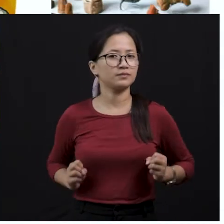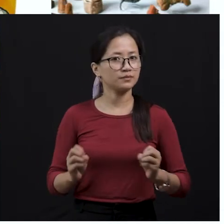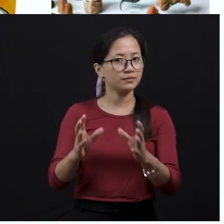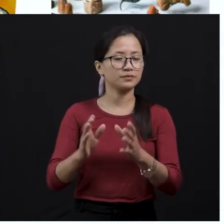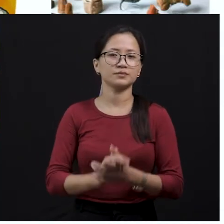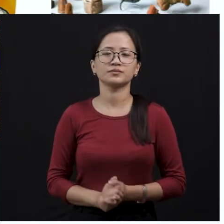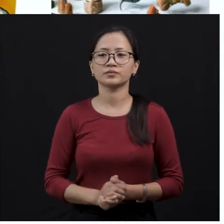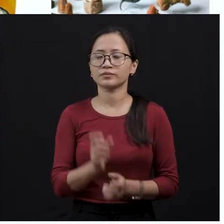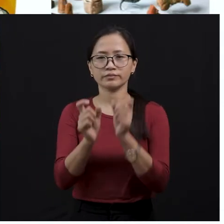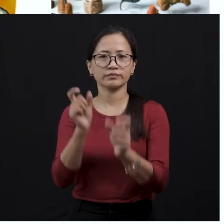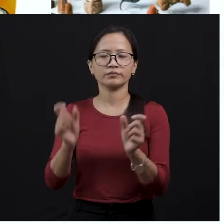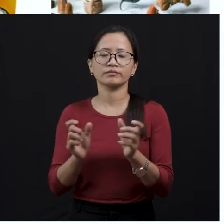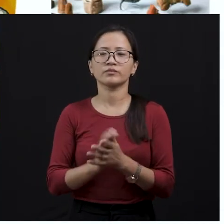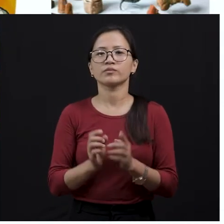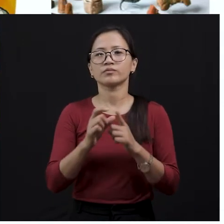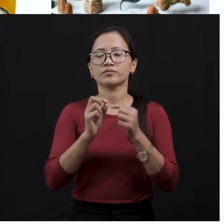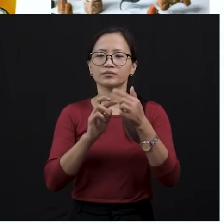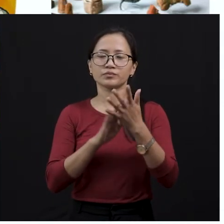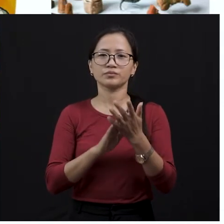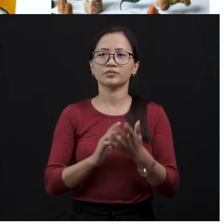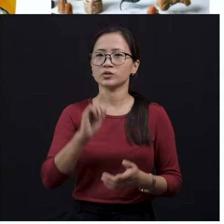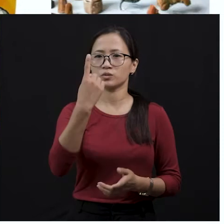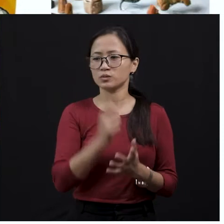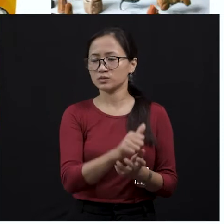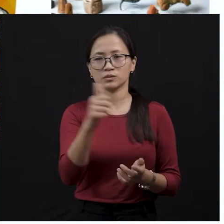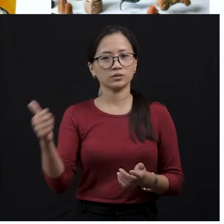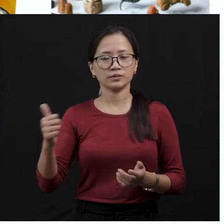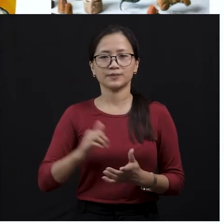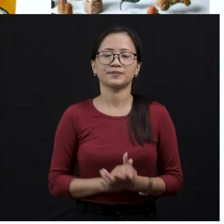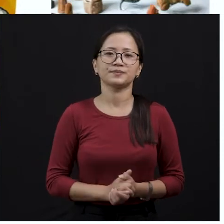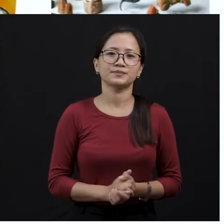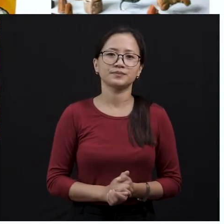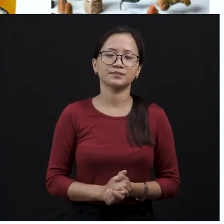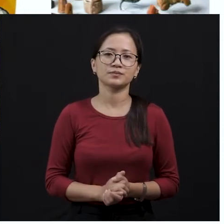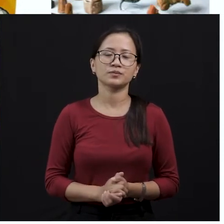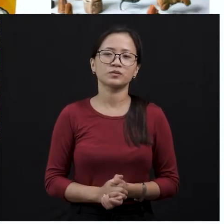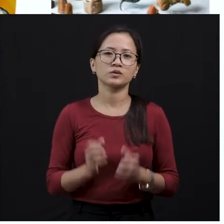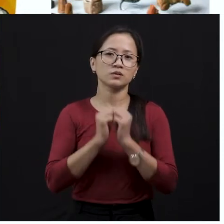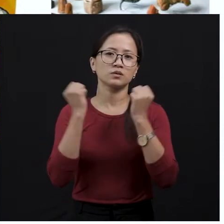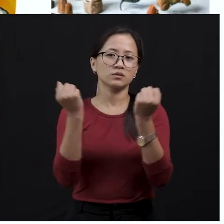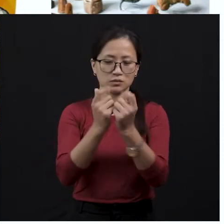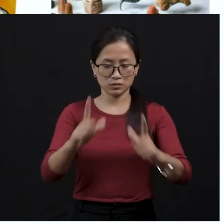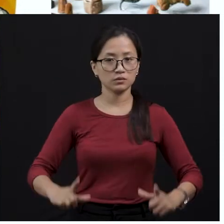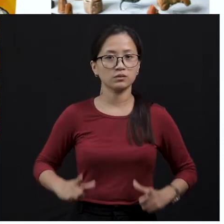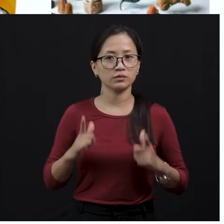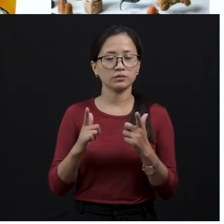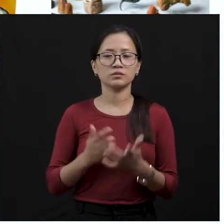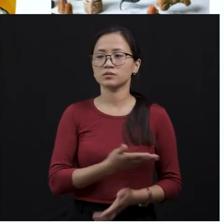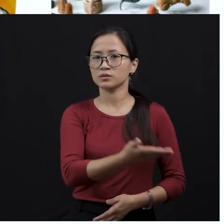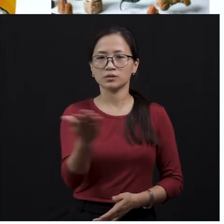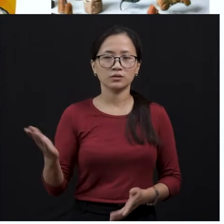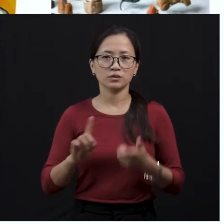and then people started depending on one another. So when there was social life, also there